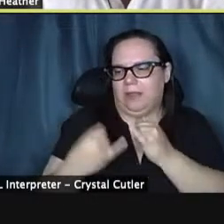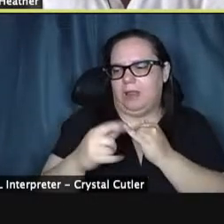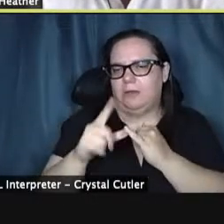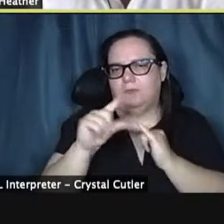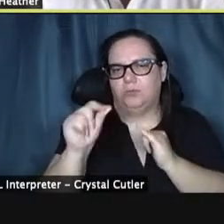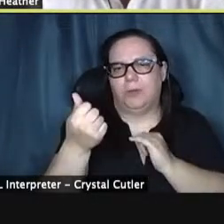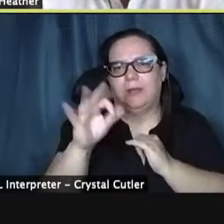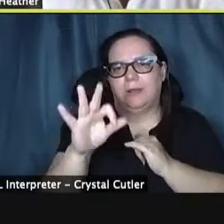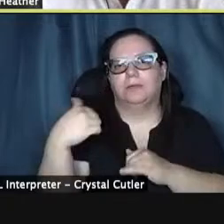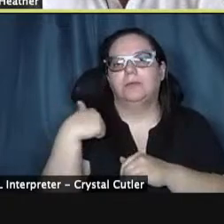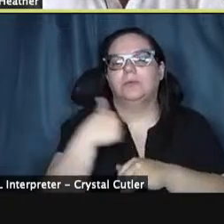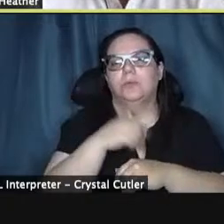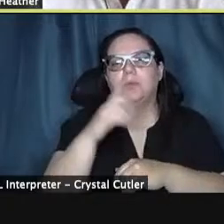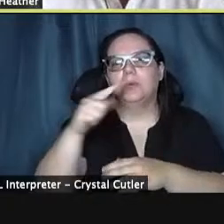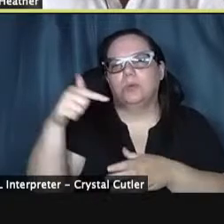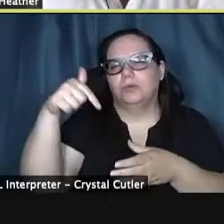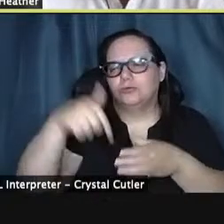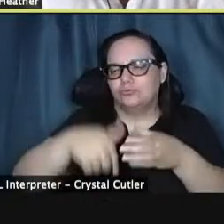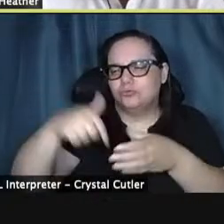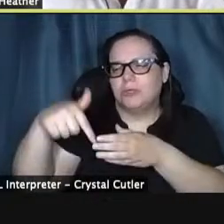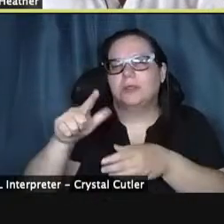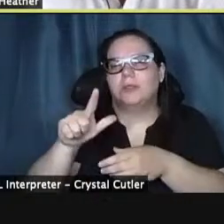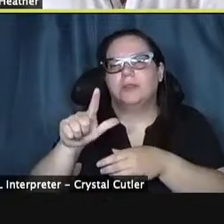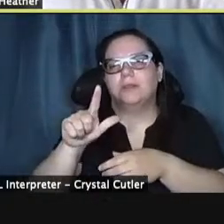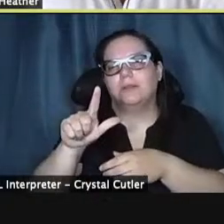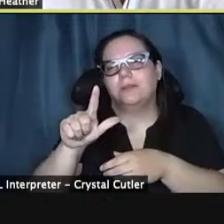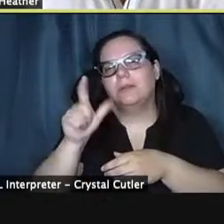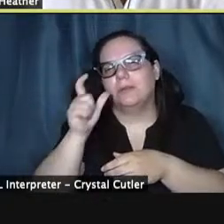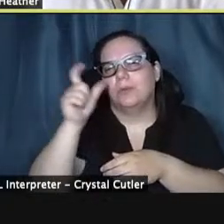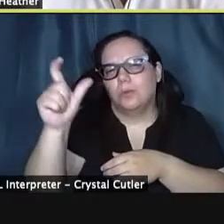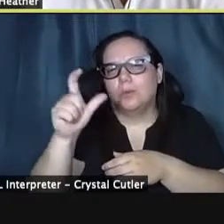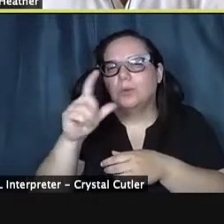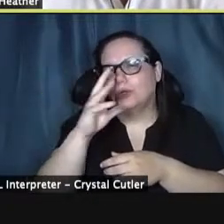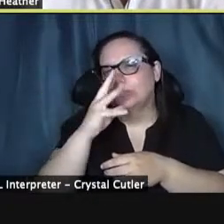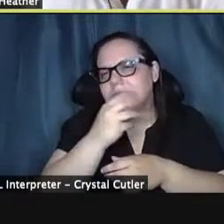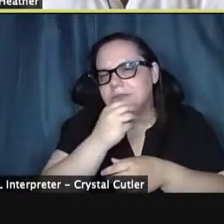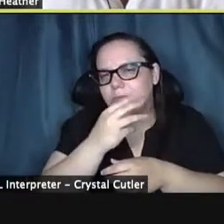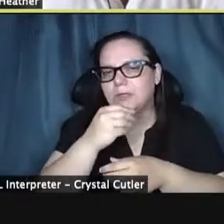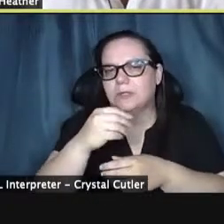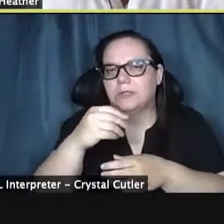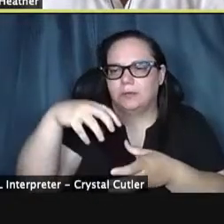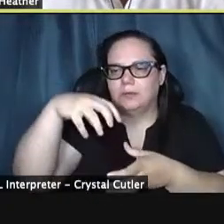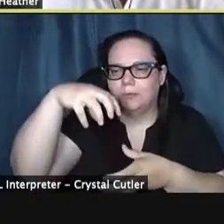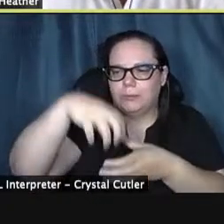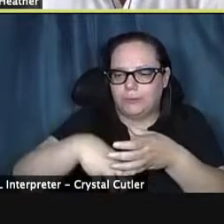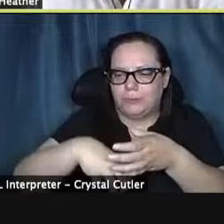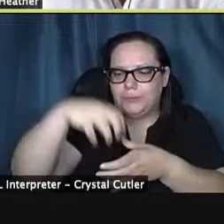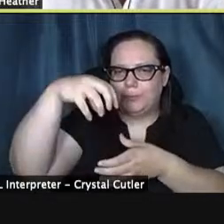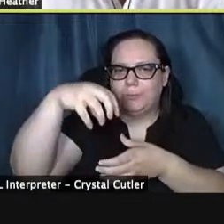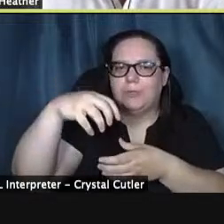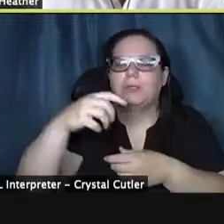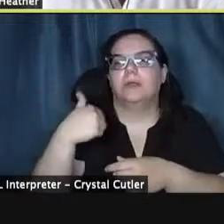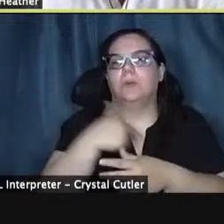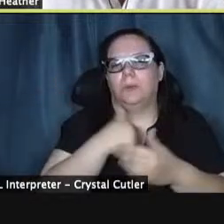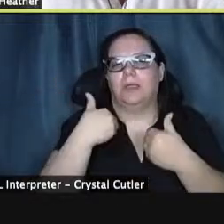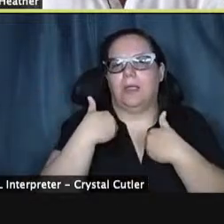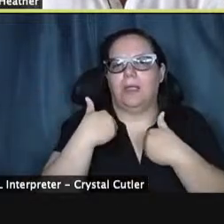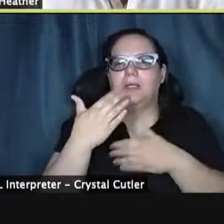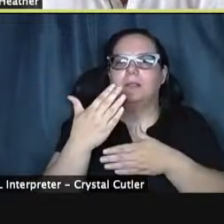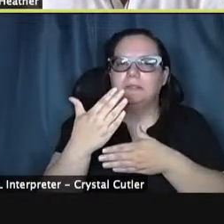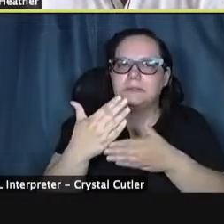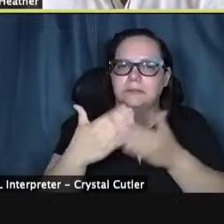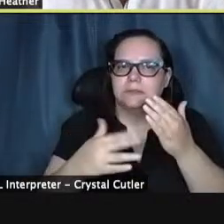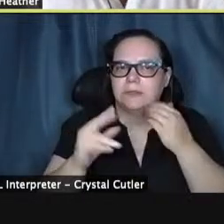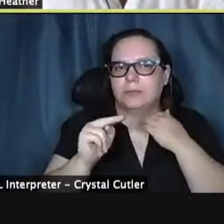drilling into lunar simulant and extracting samples. We had some anorthositic inclusions within our